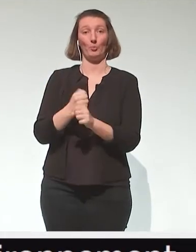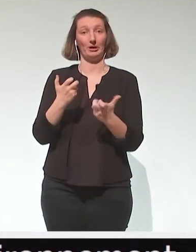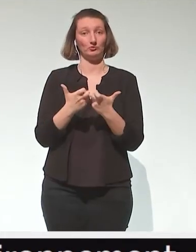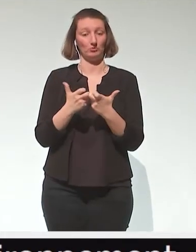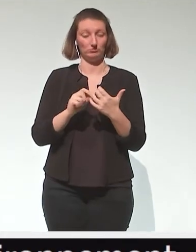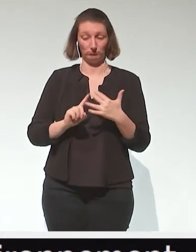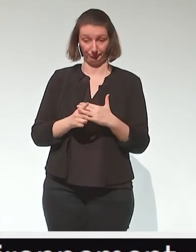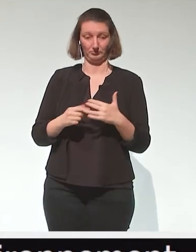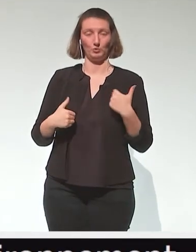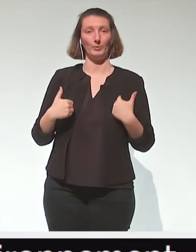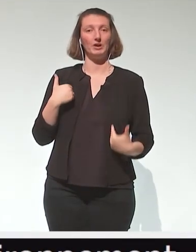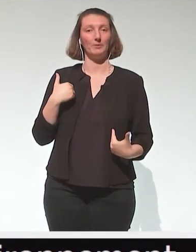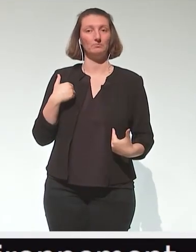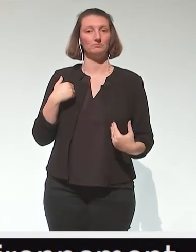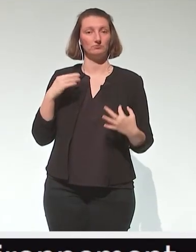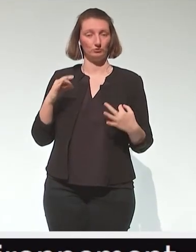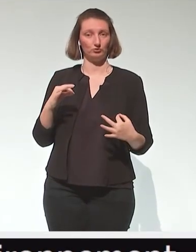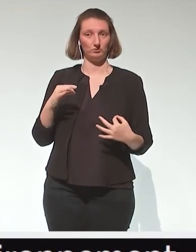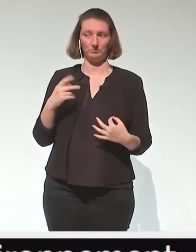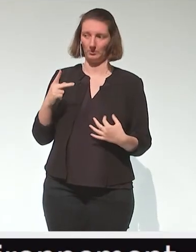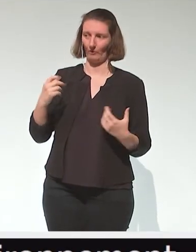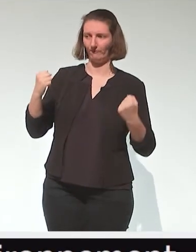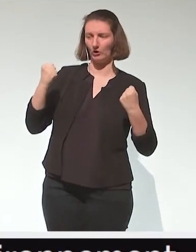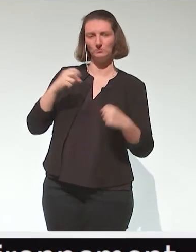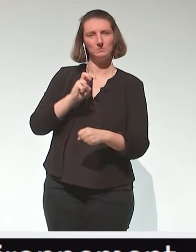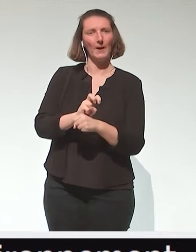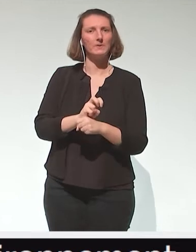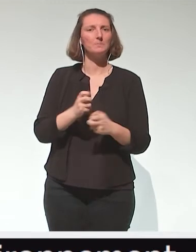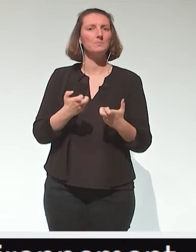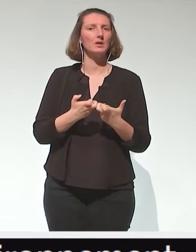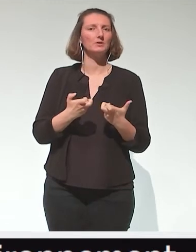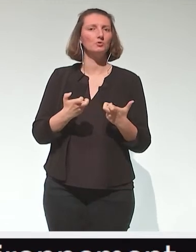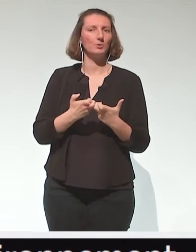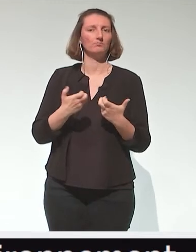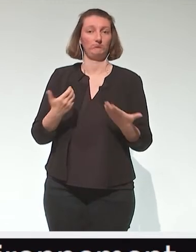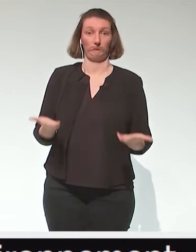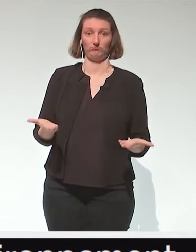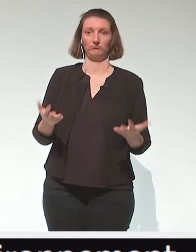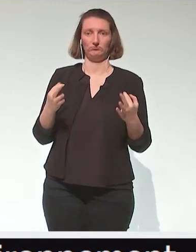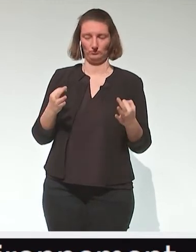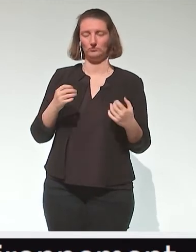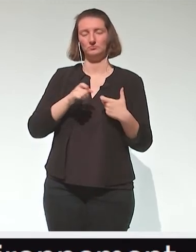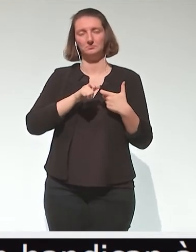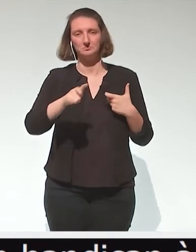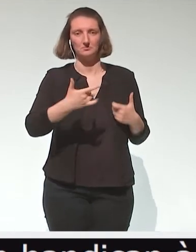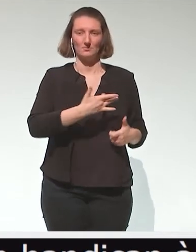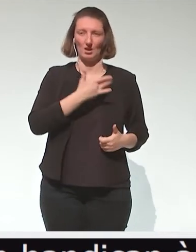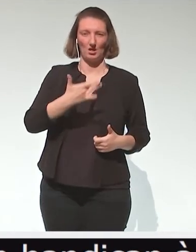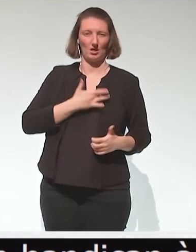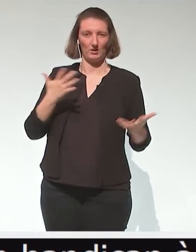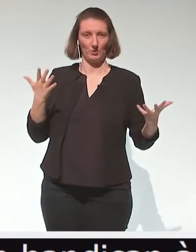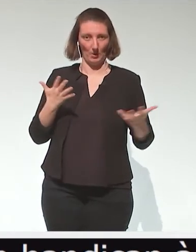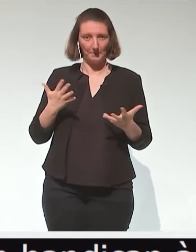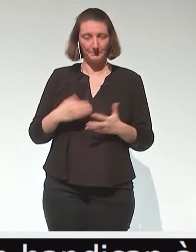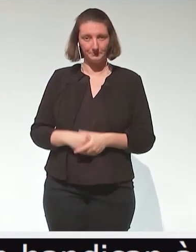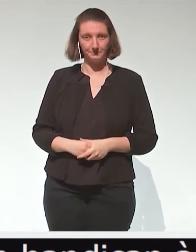be provided already long before they enter the labor market, starting from the primary